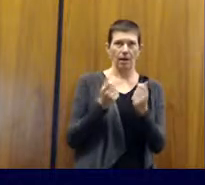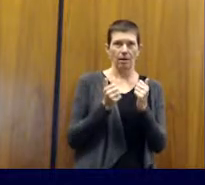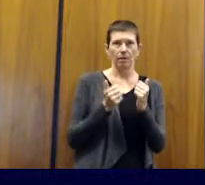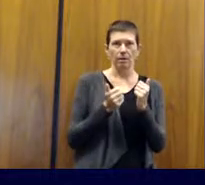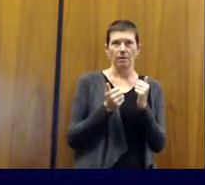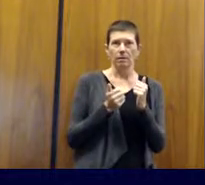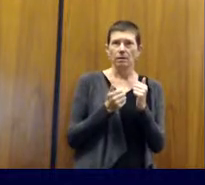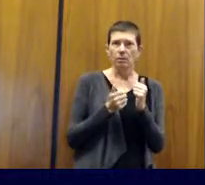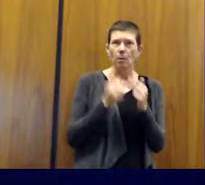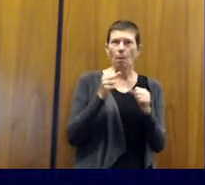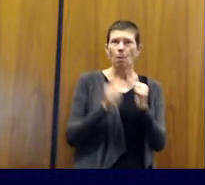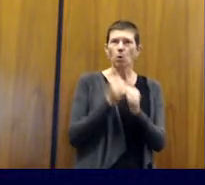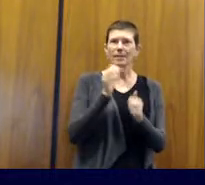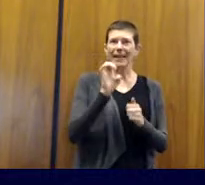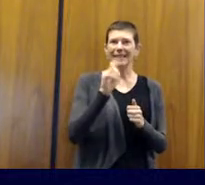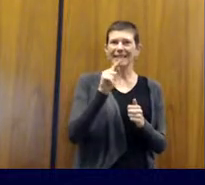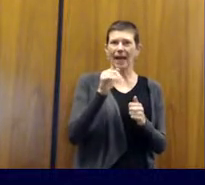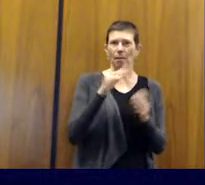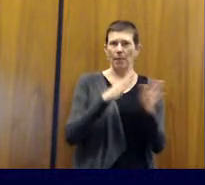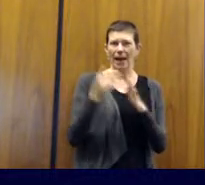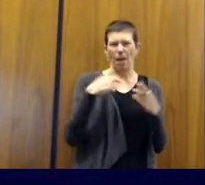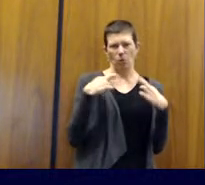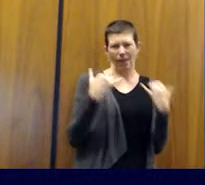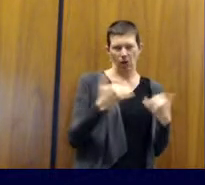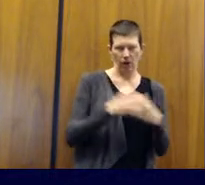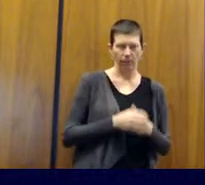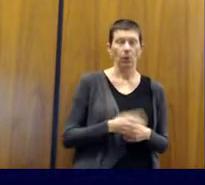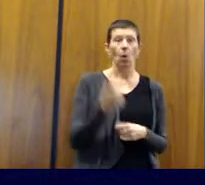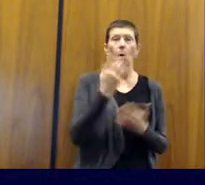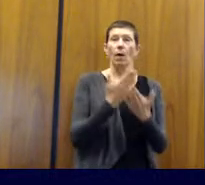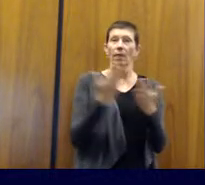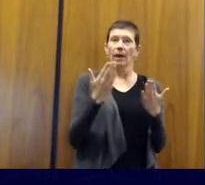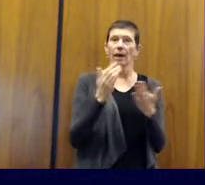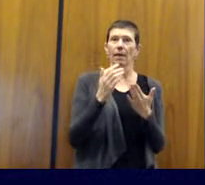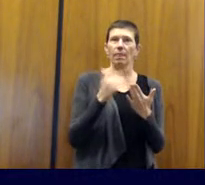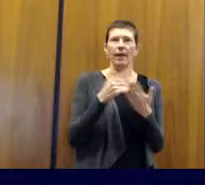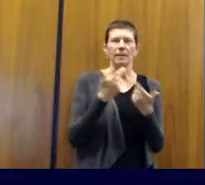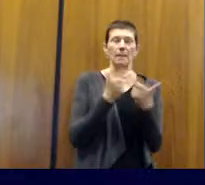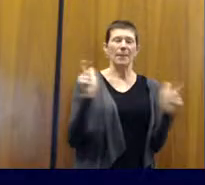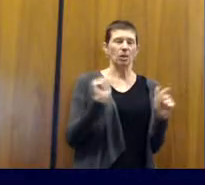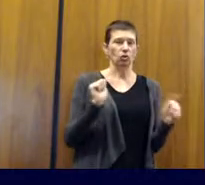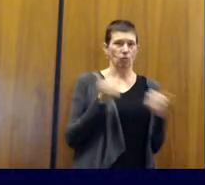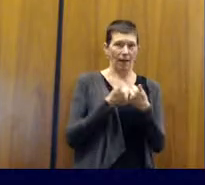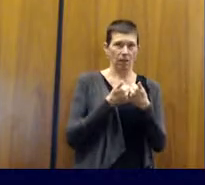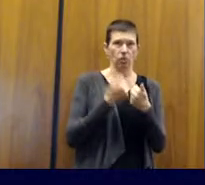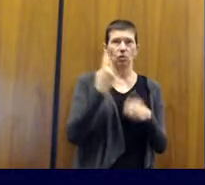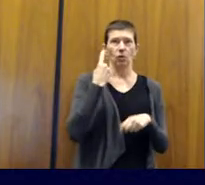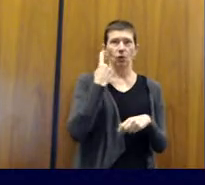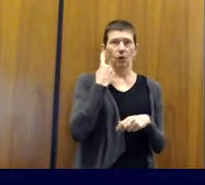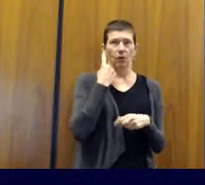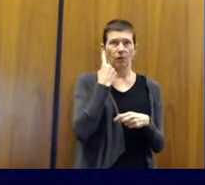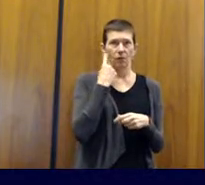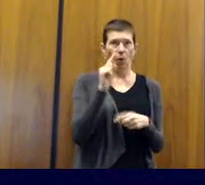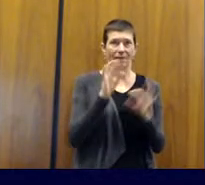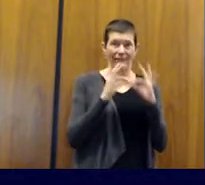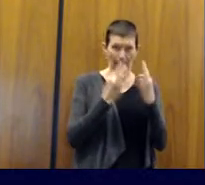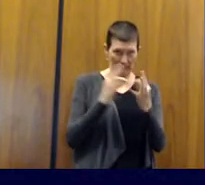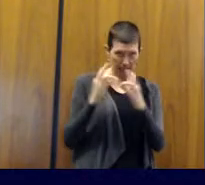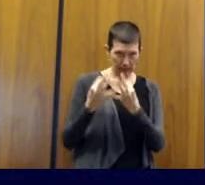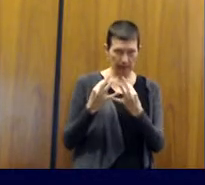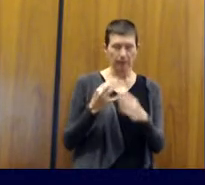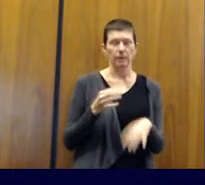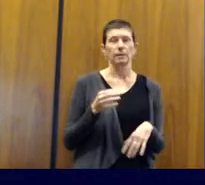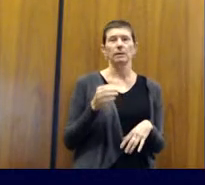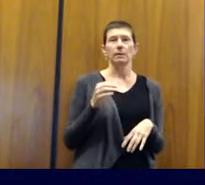estate planning. I'm retired now. One of the things that is a major challenge for families